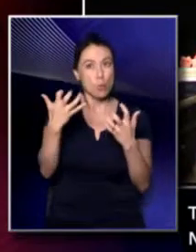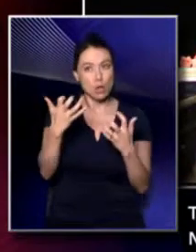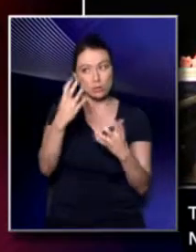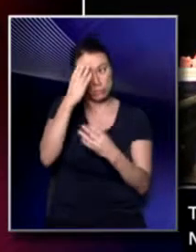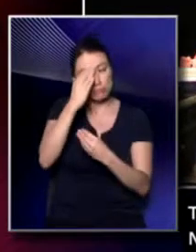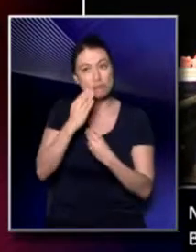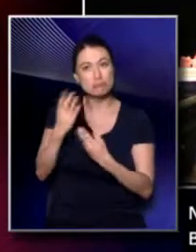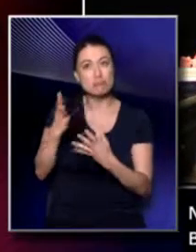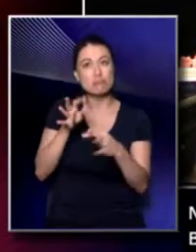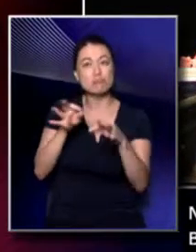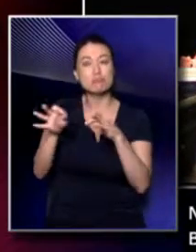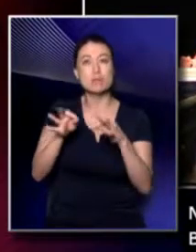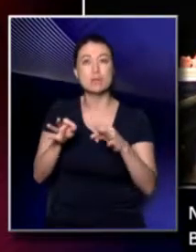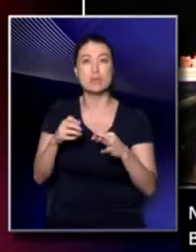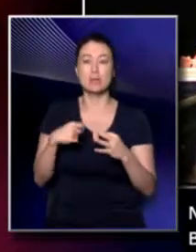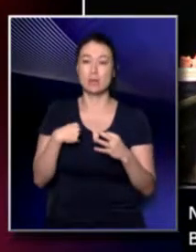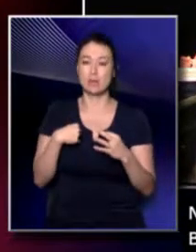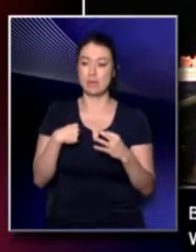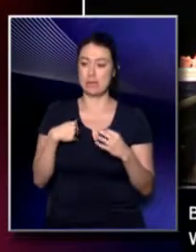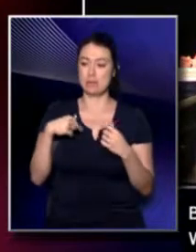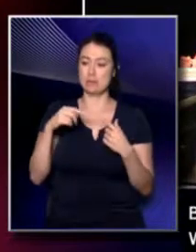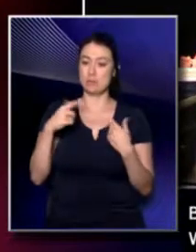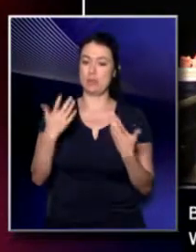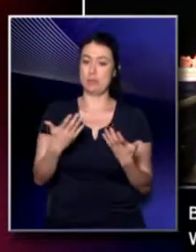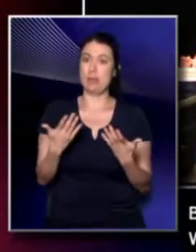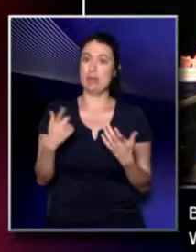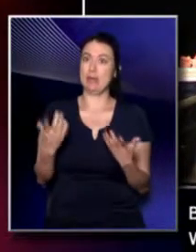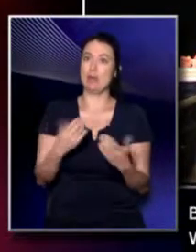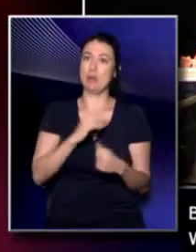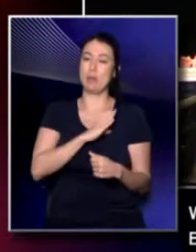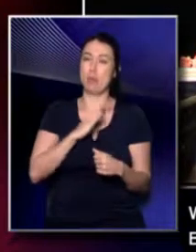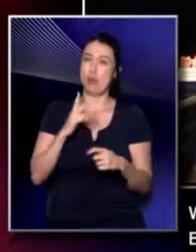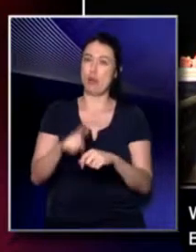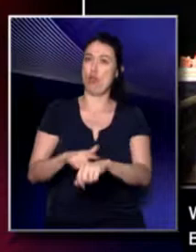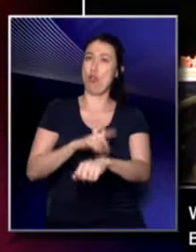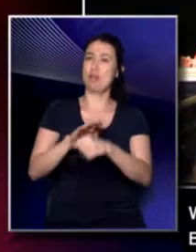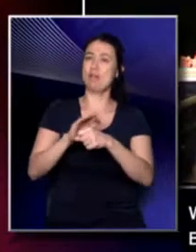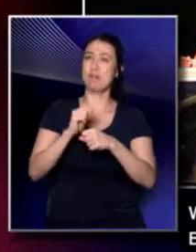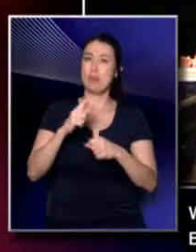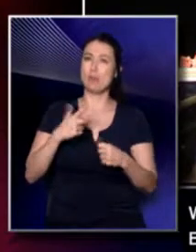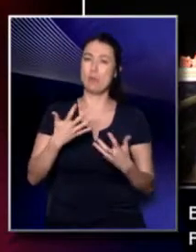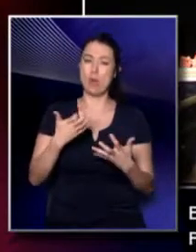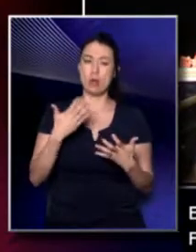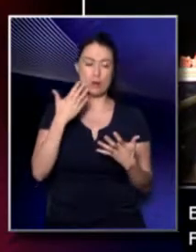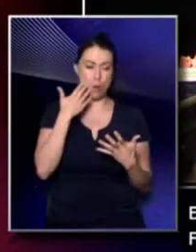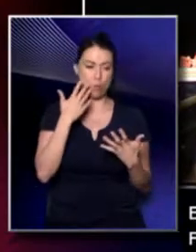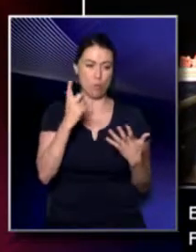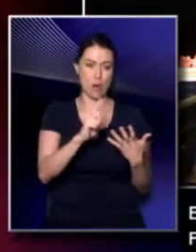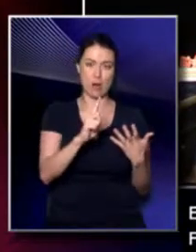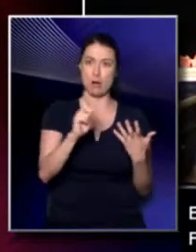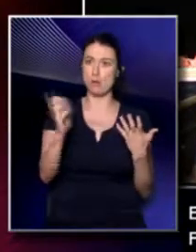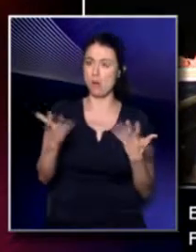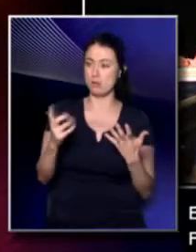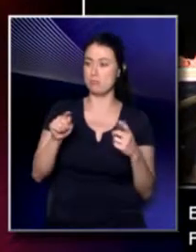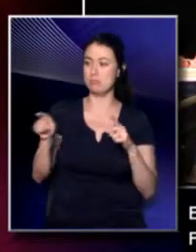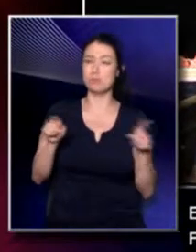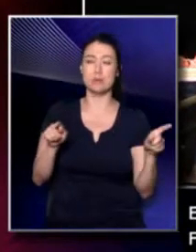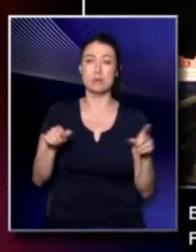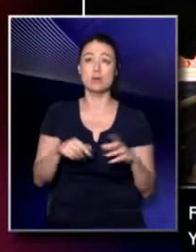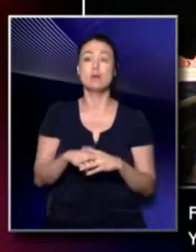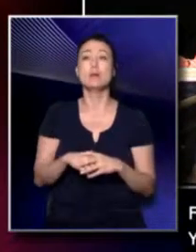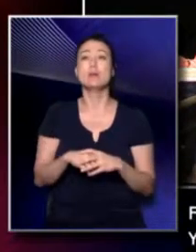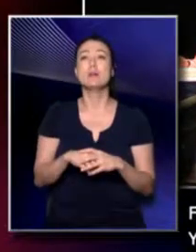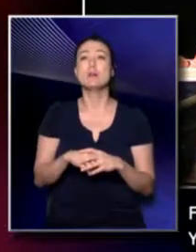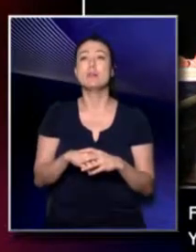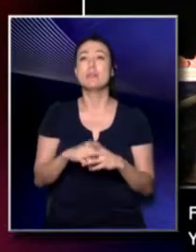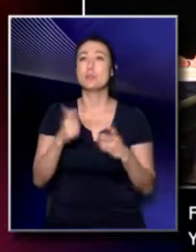we've been here I think long enough that we want to have a feel for what's what. You know, there's 2